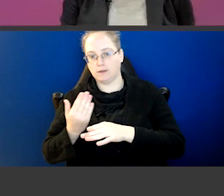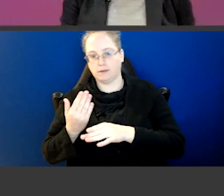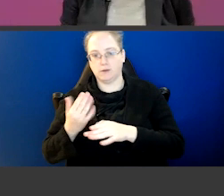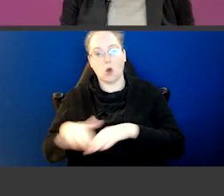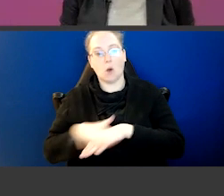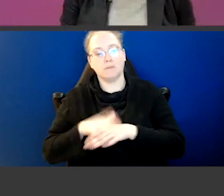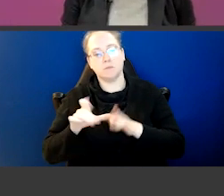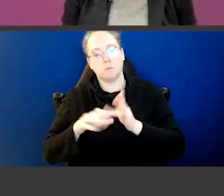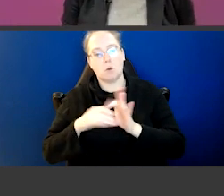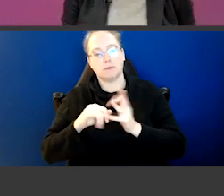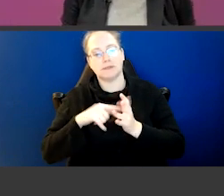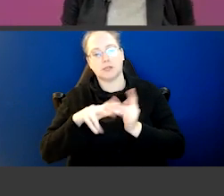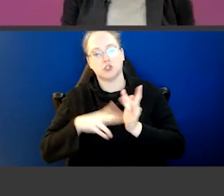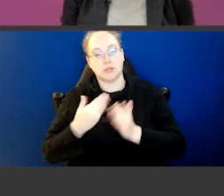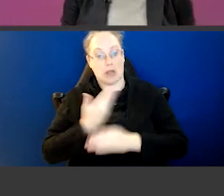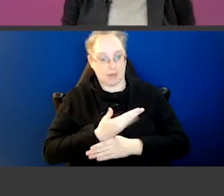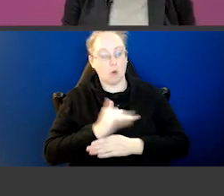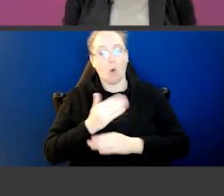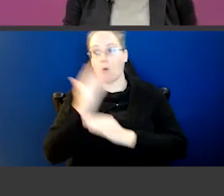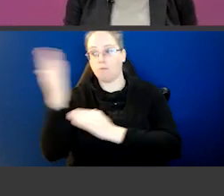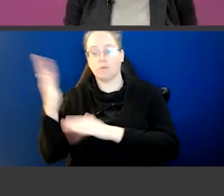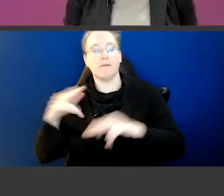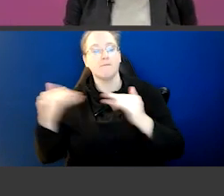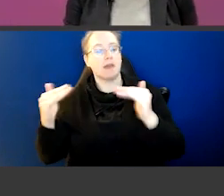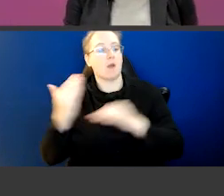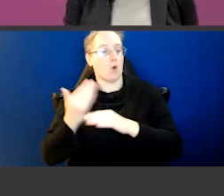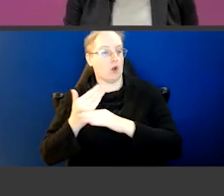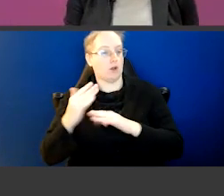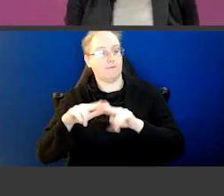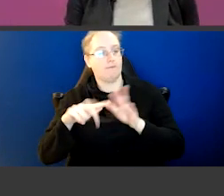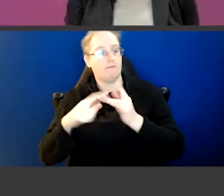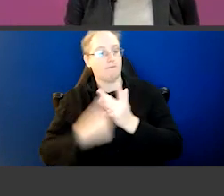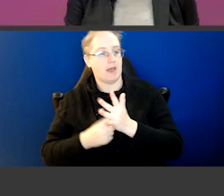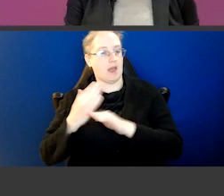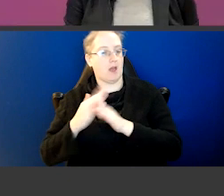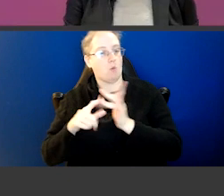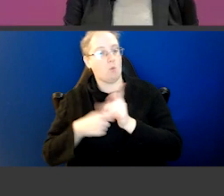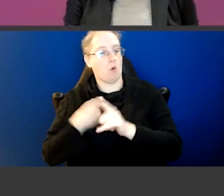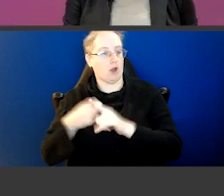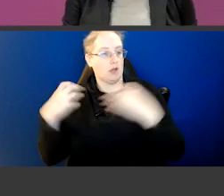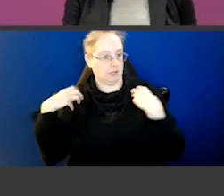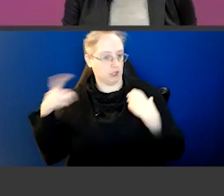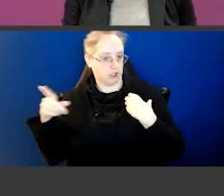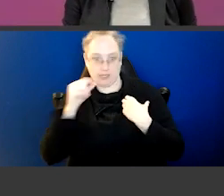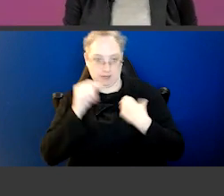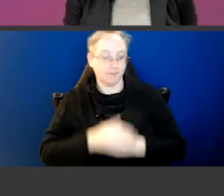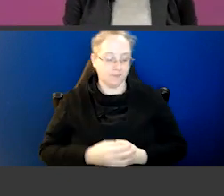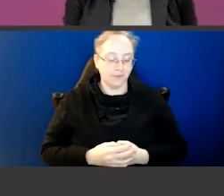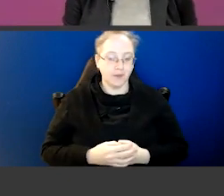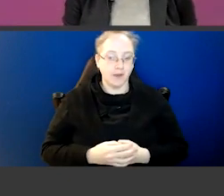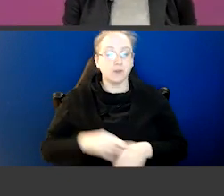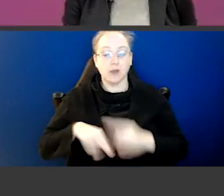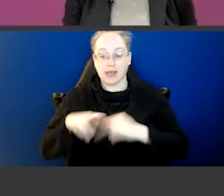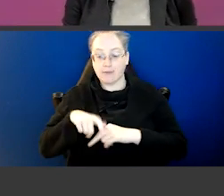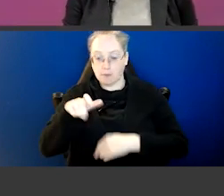or they can bring a matter before the Fair Work Commission. These are some of the ways that someone can find support if they make